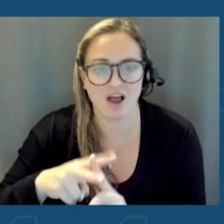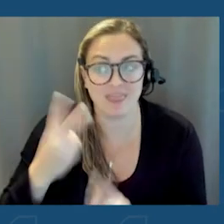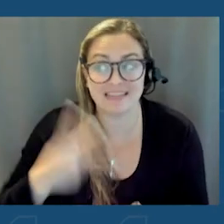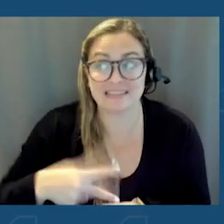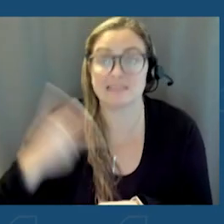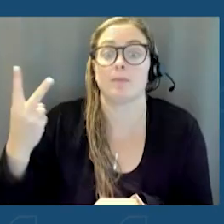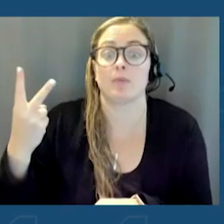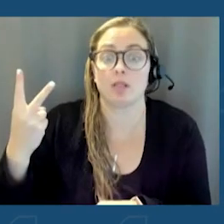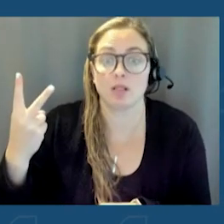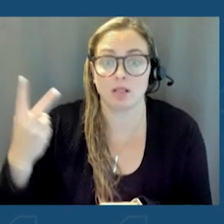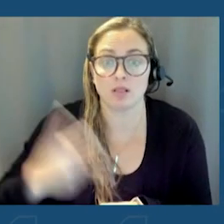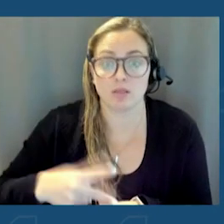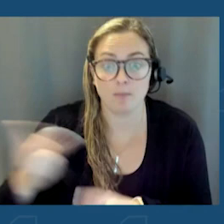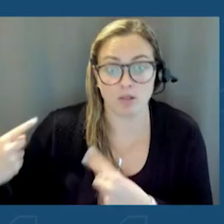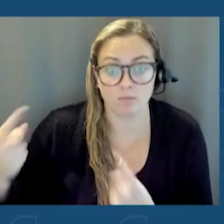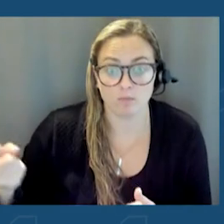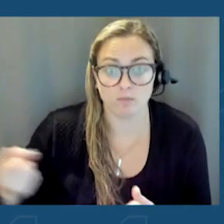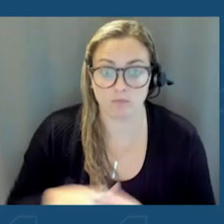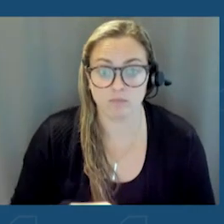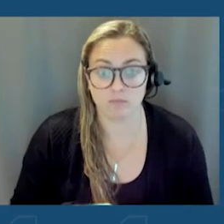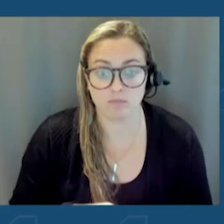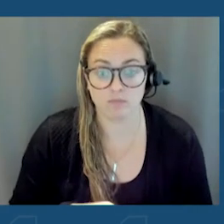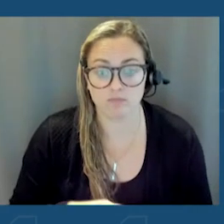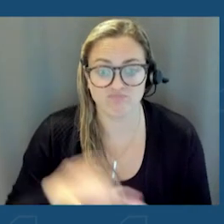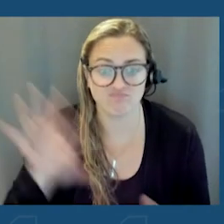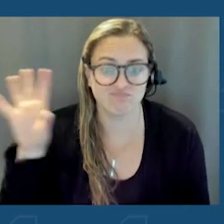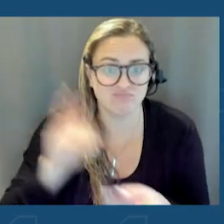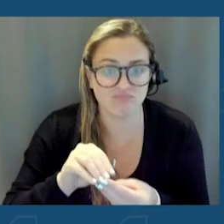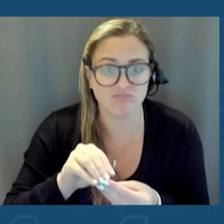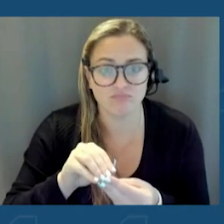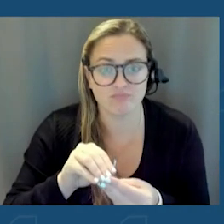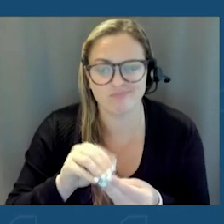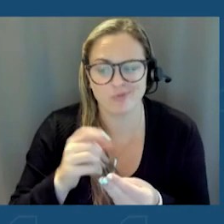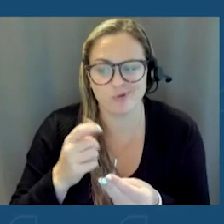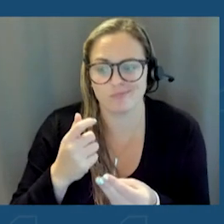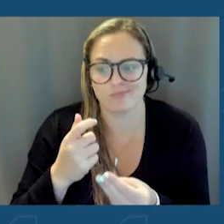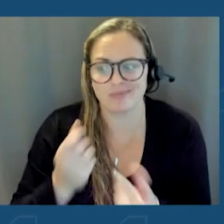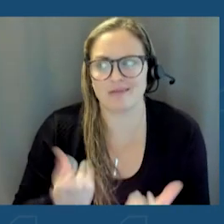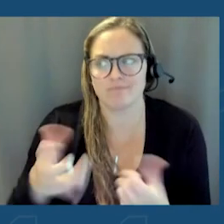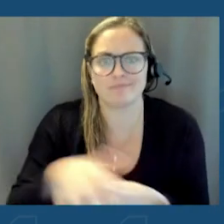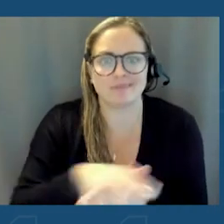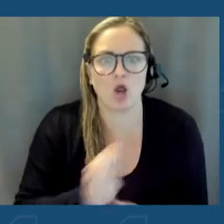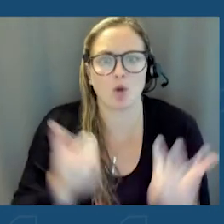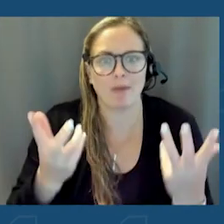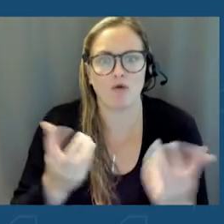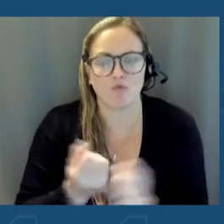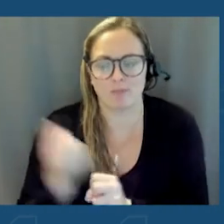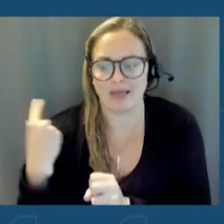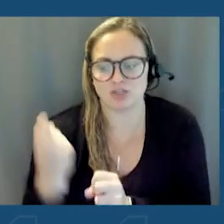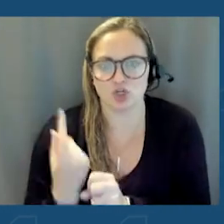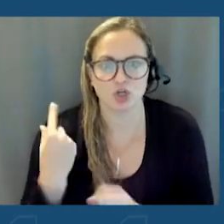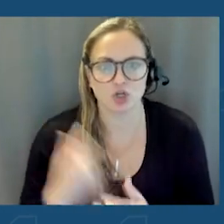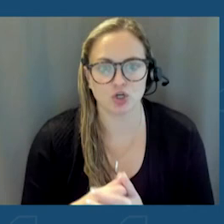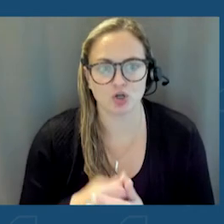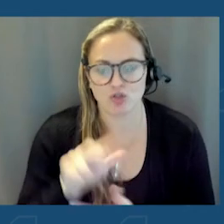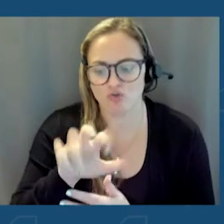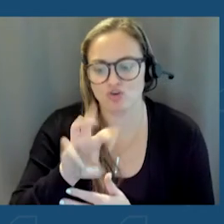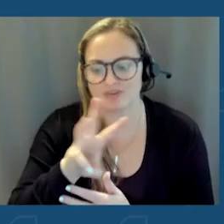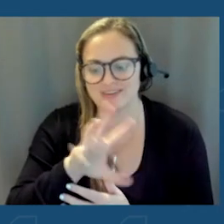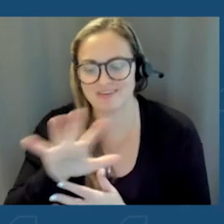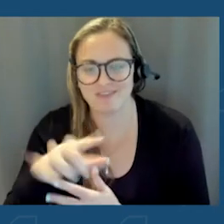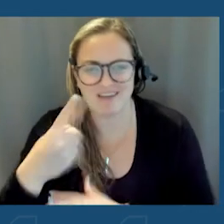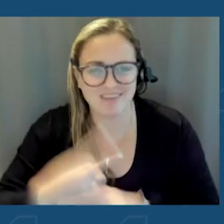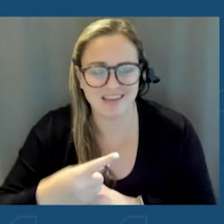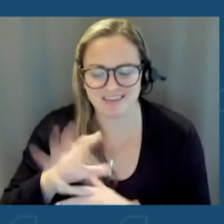double the entire amount from last year alone. All of last year, 365 days, 95 were